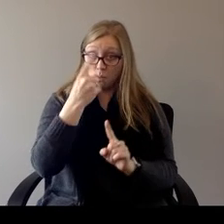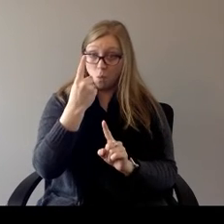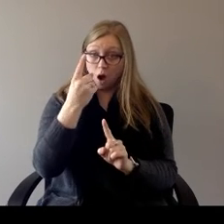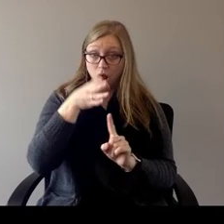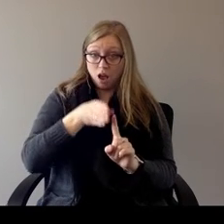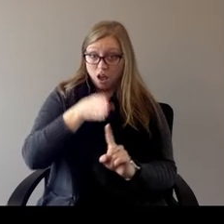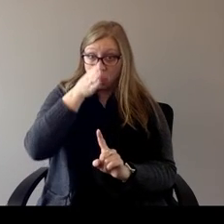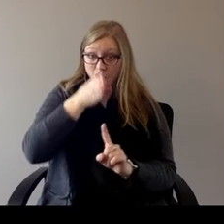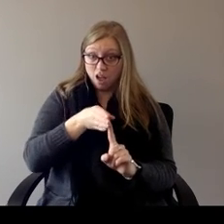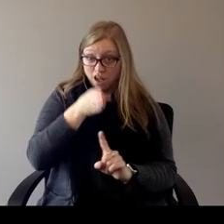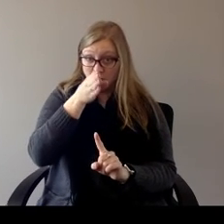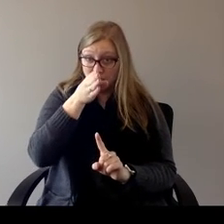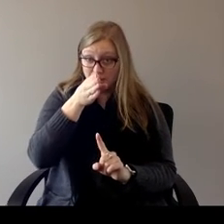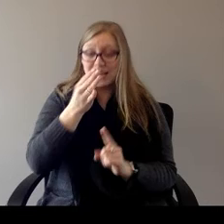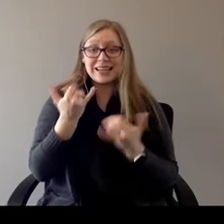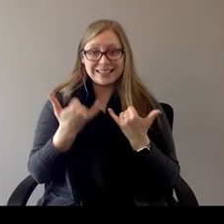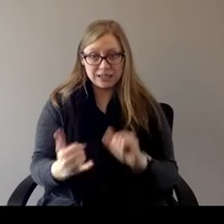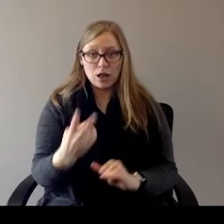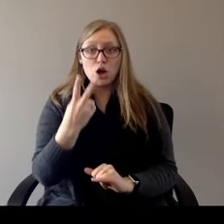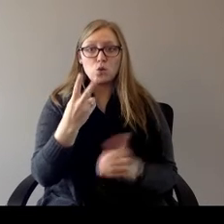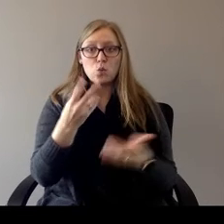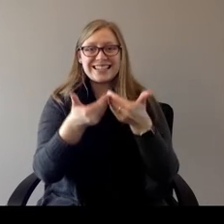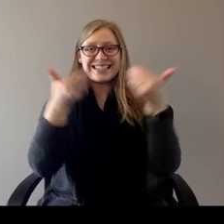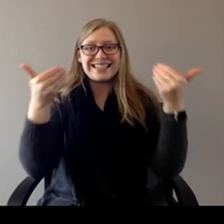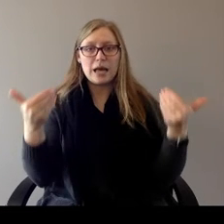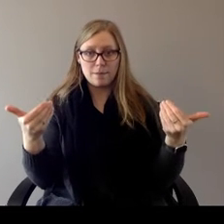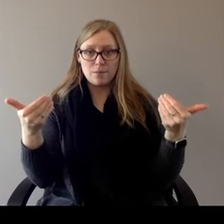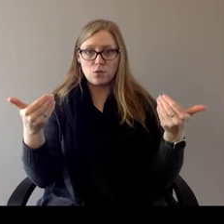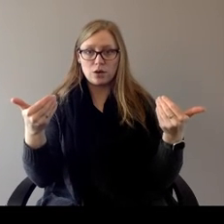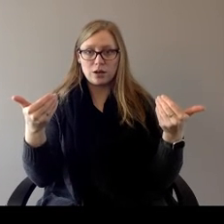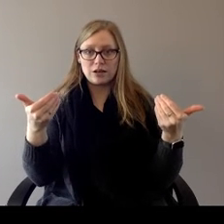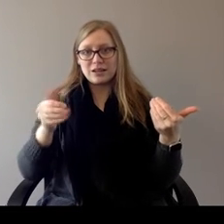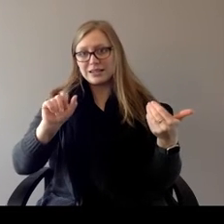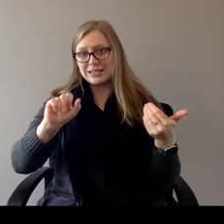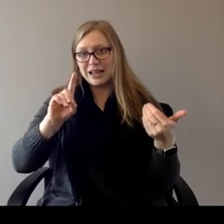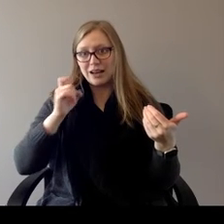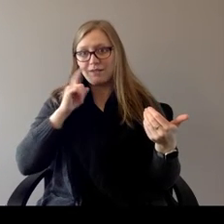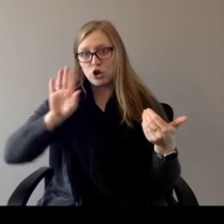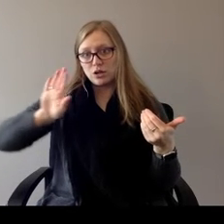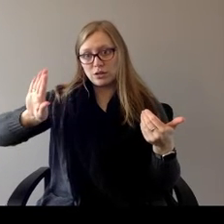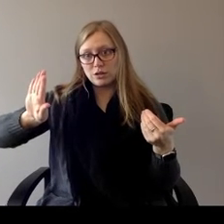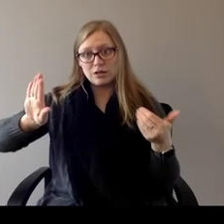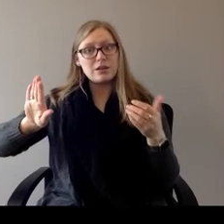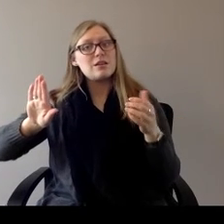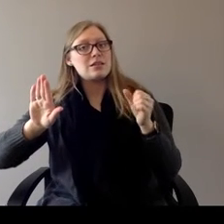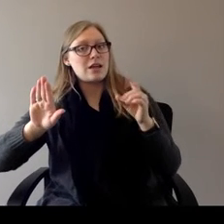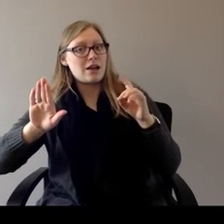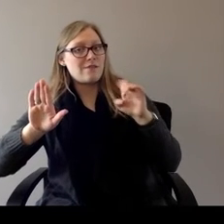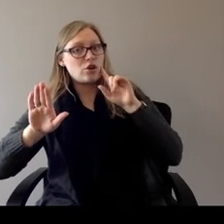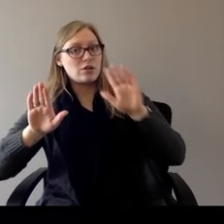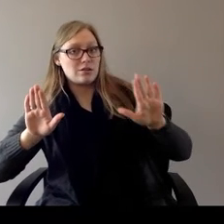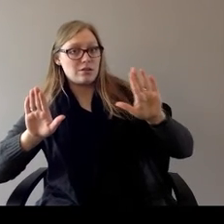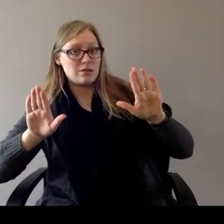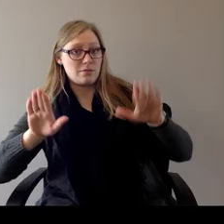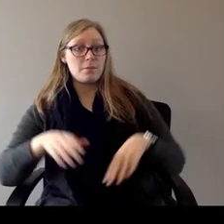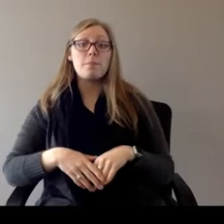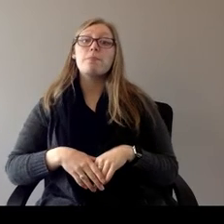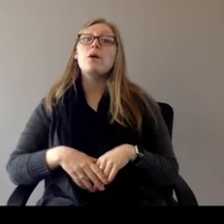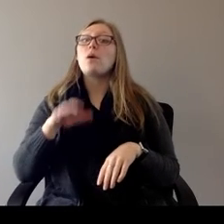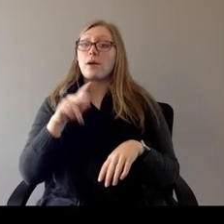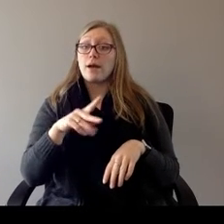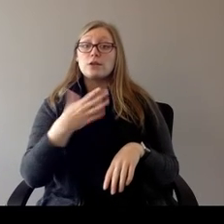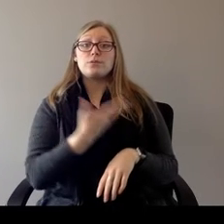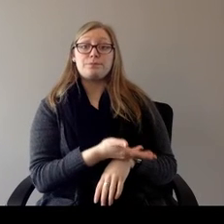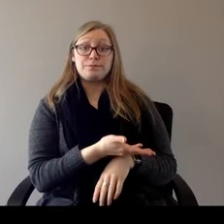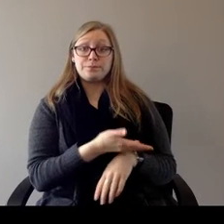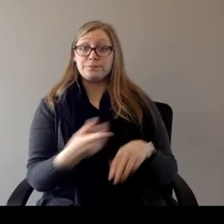Continue to go in the order. Okay, so the very first example is we're going to